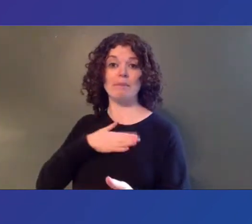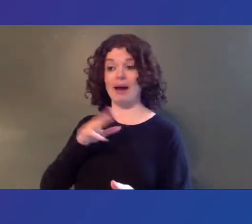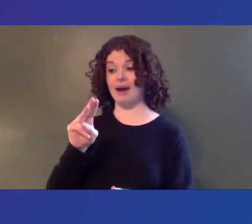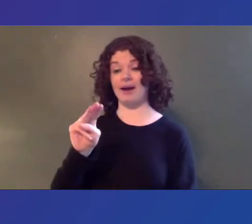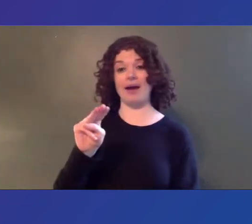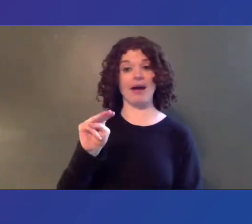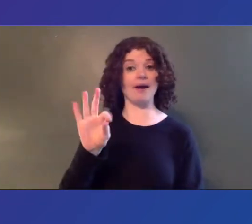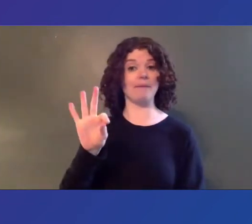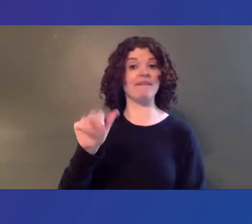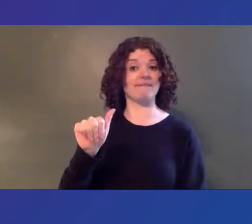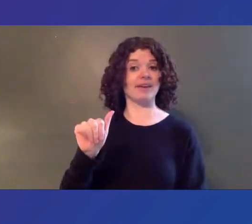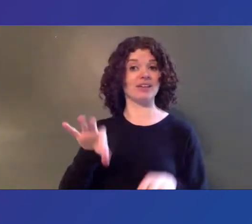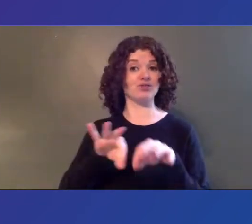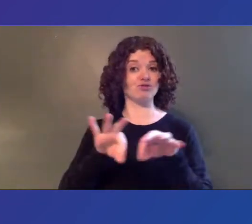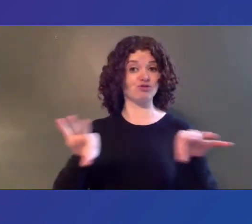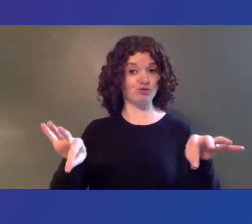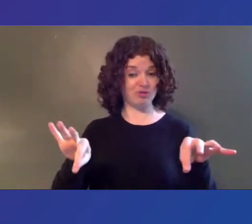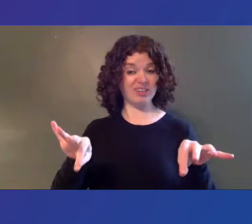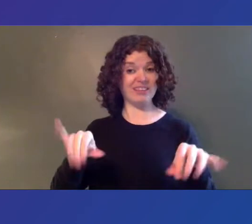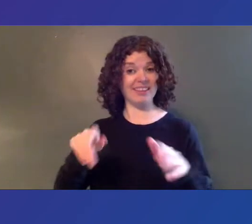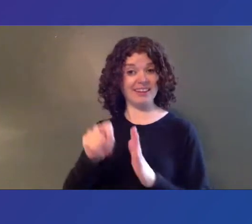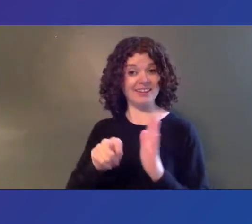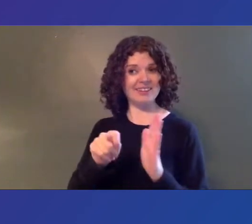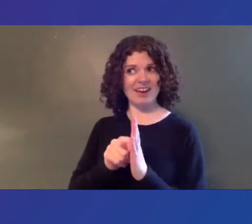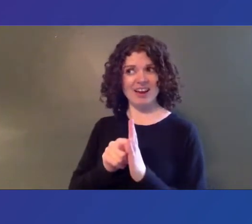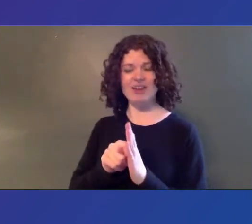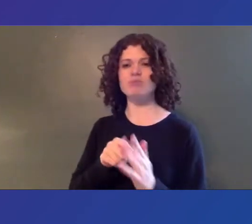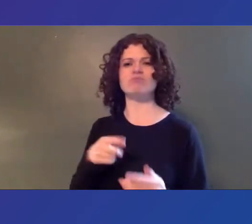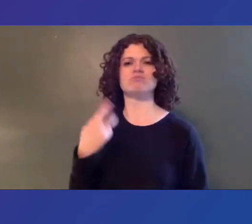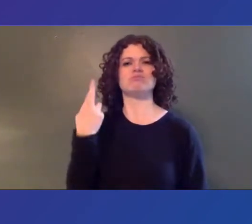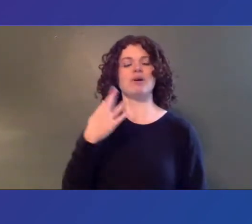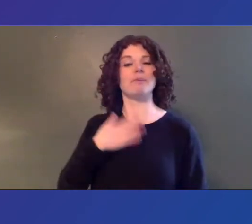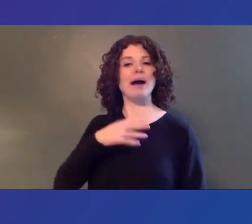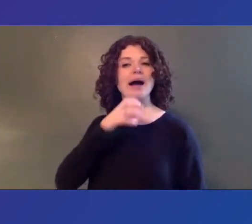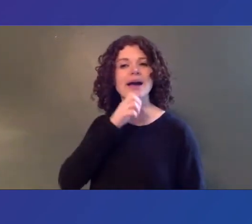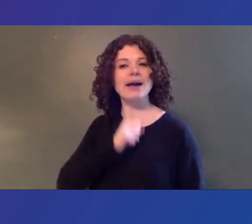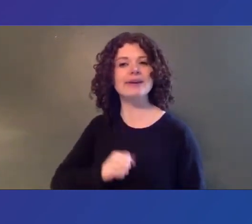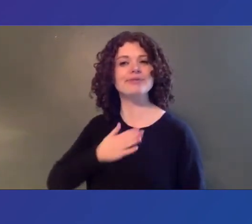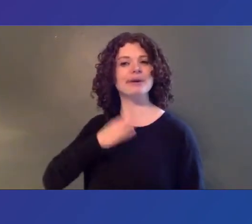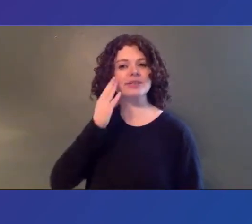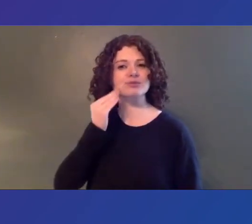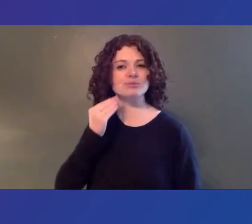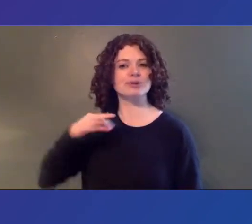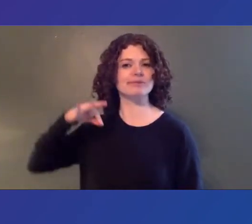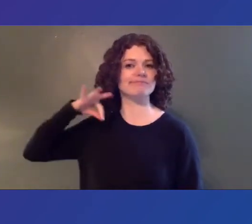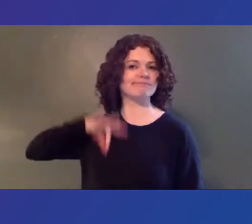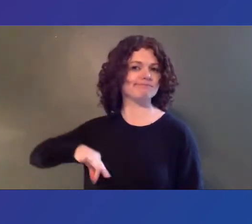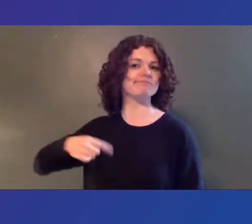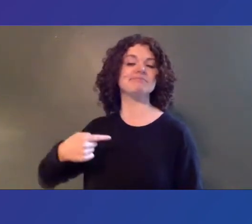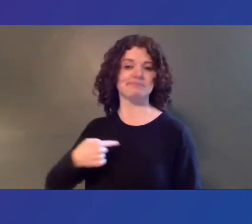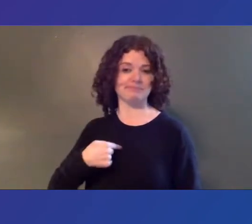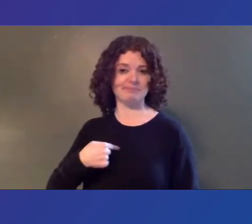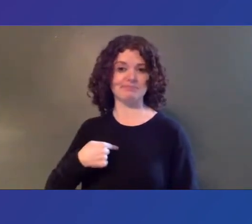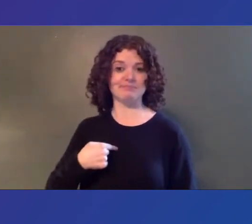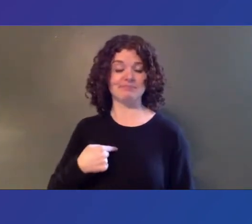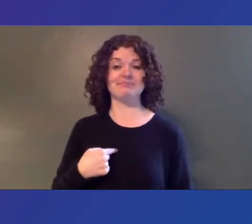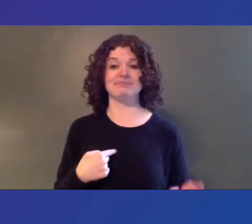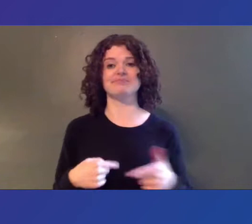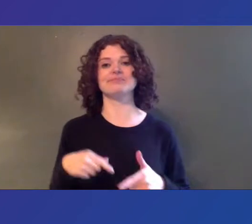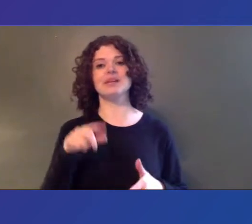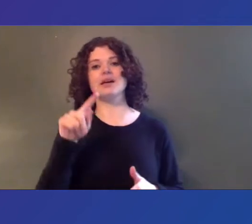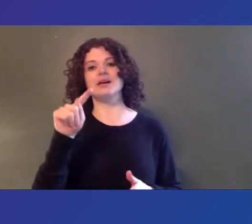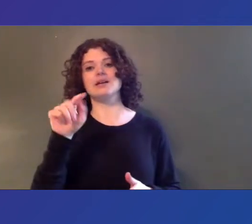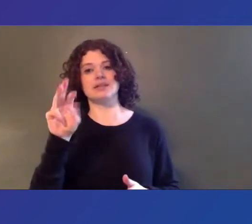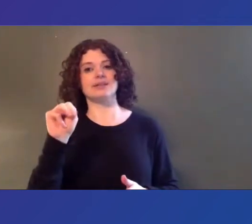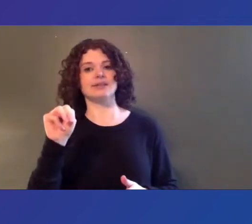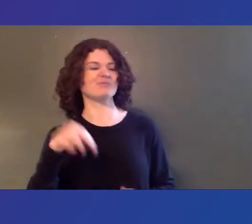MFA, I felt that my age was actually an advantage. Yeah, I definitely agree with that. I mean, this is Tim. I